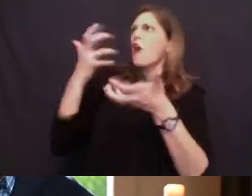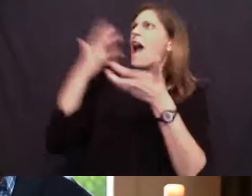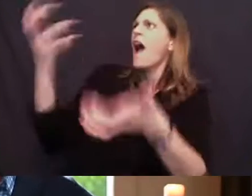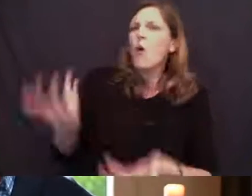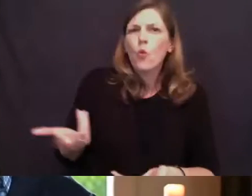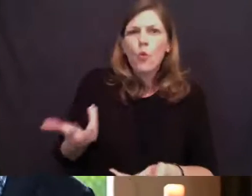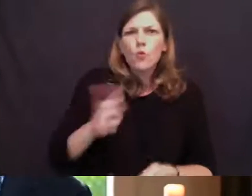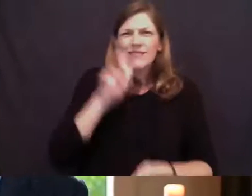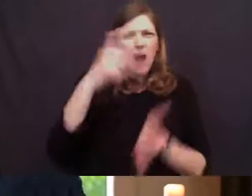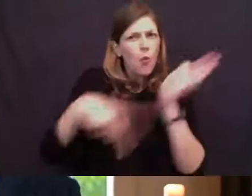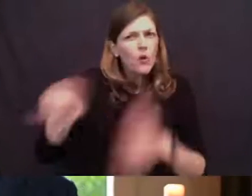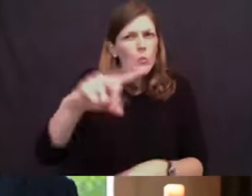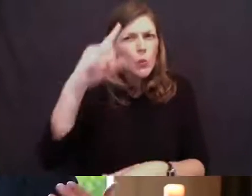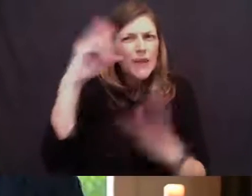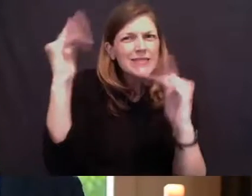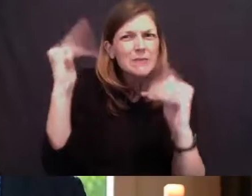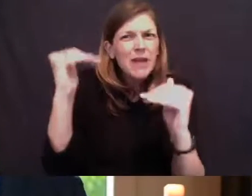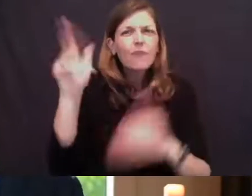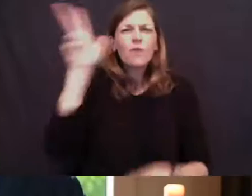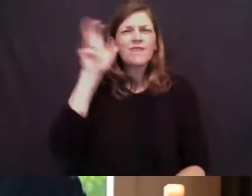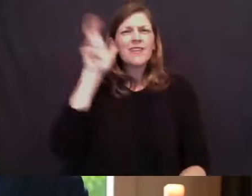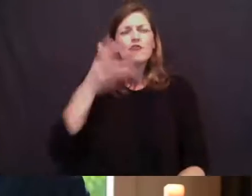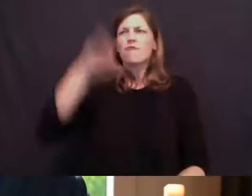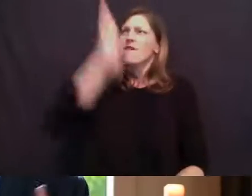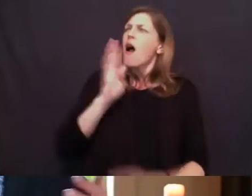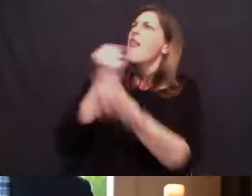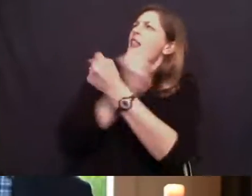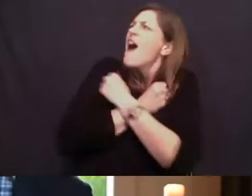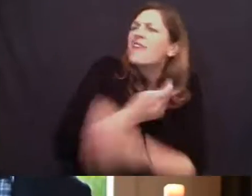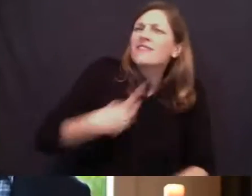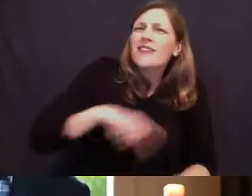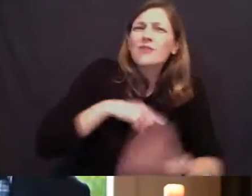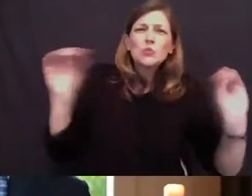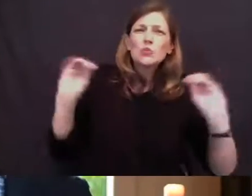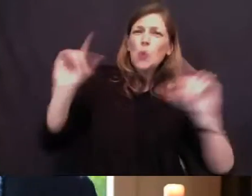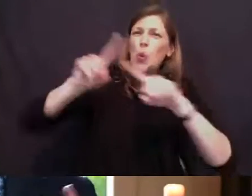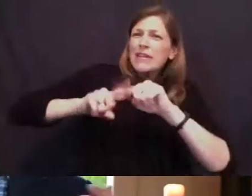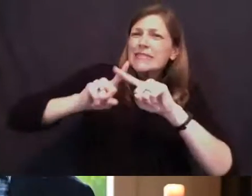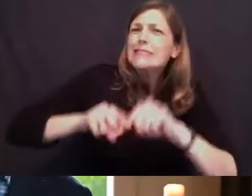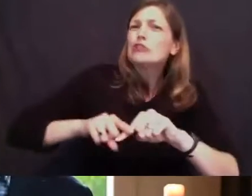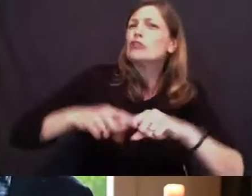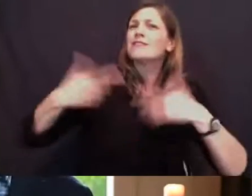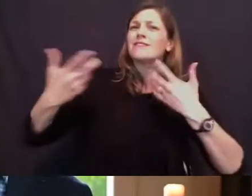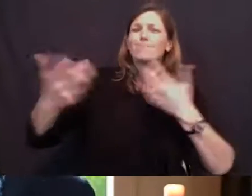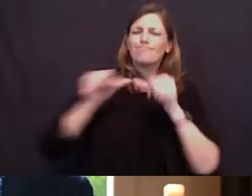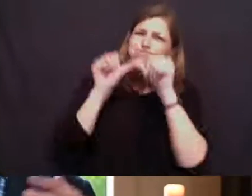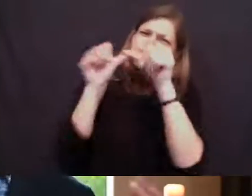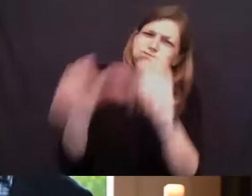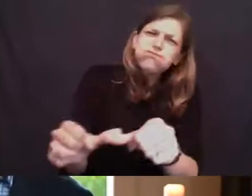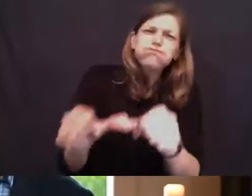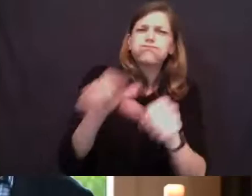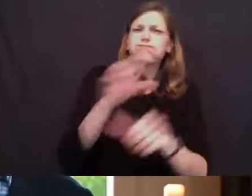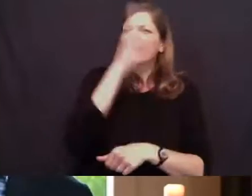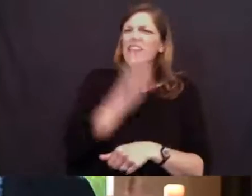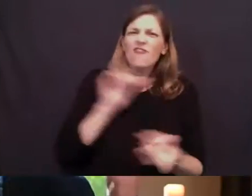you expect. If you hear that God loves us with this unconditional love, this unrelenting love, this